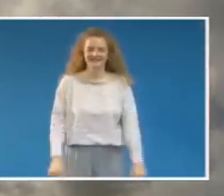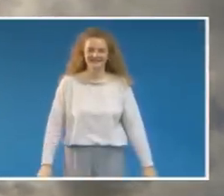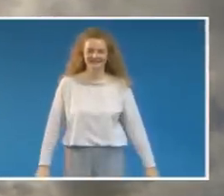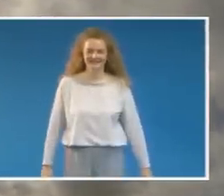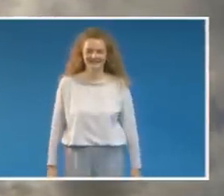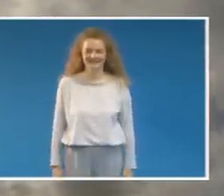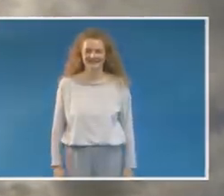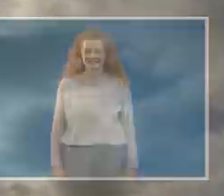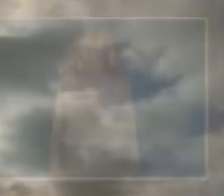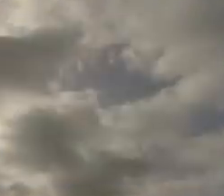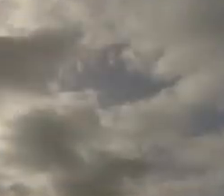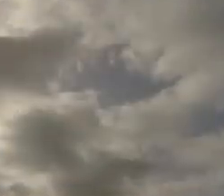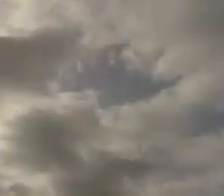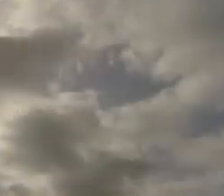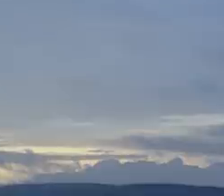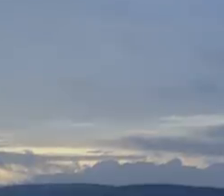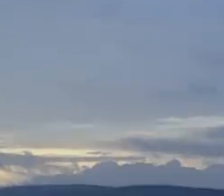hop.